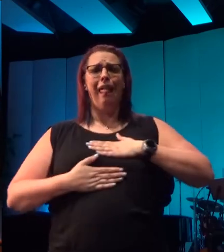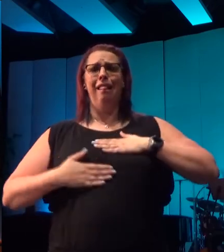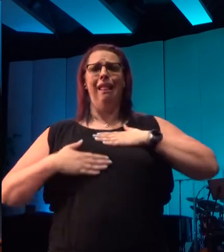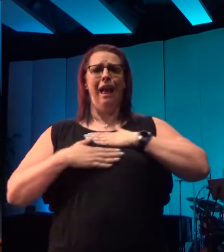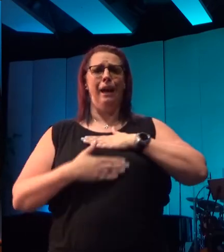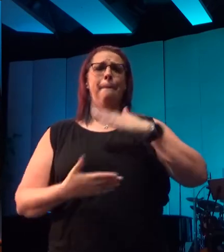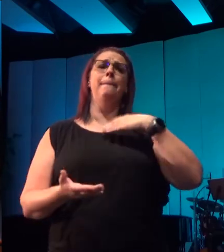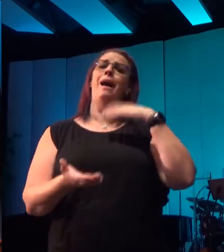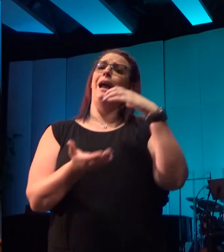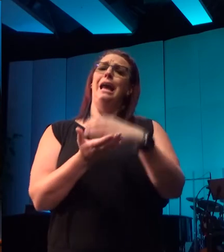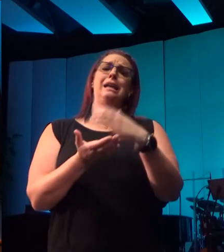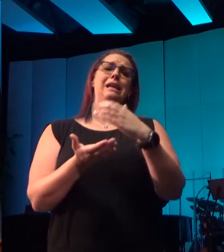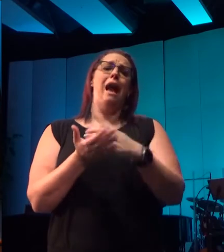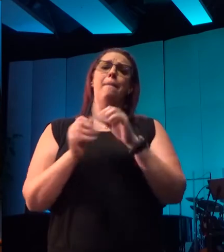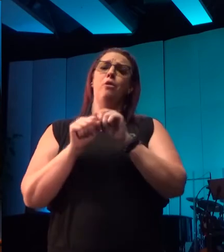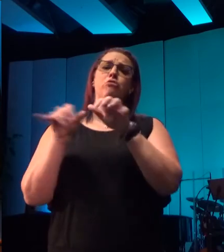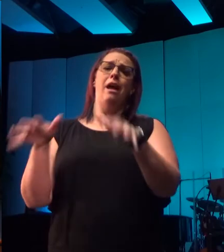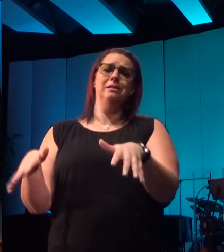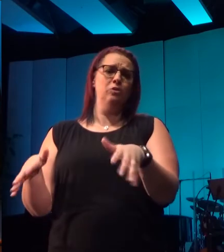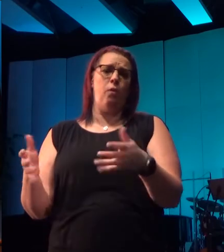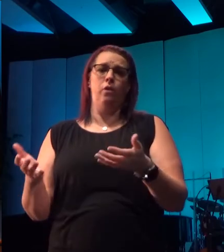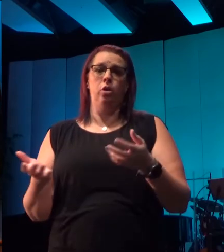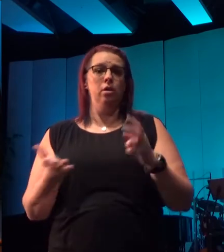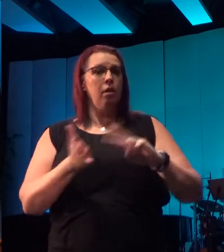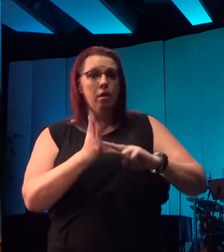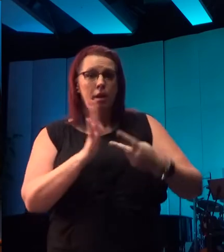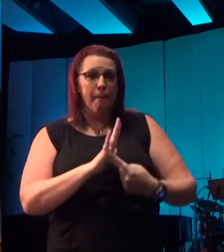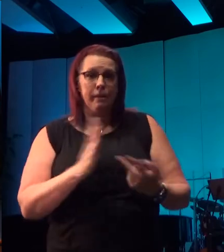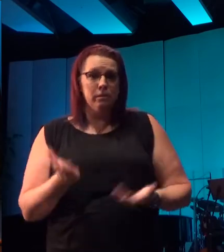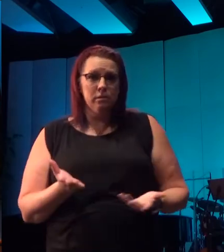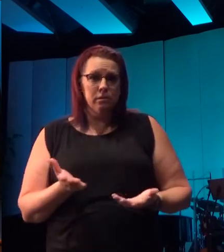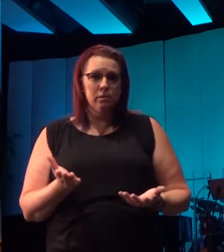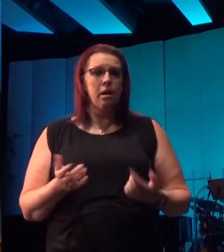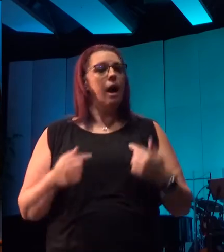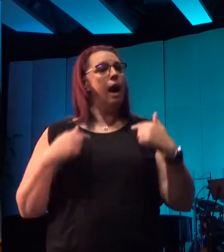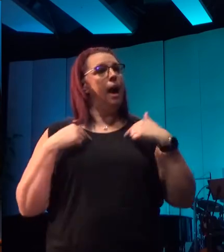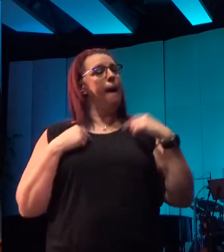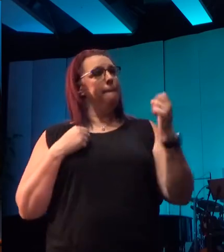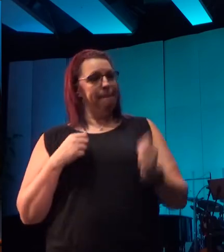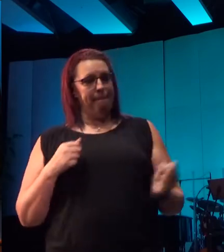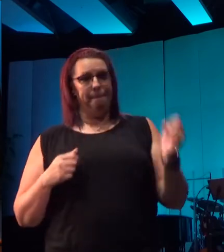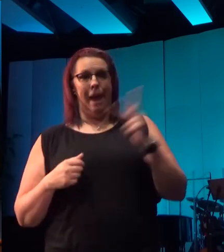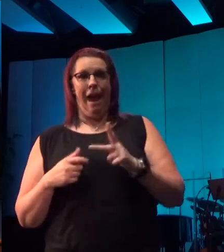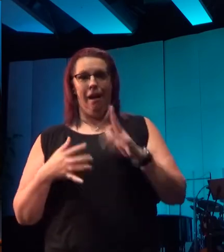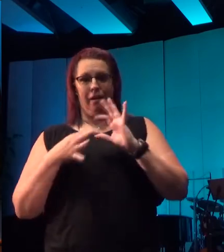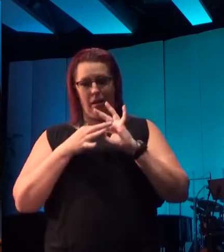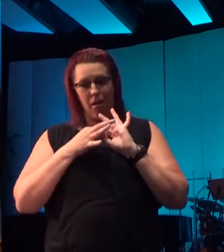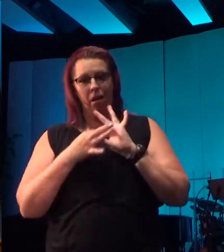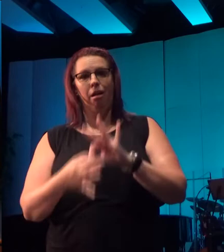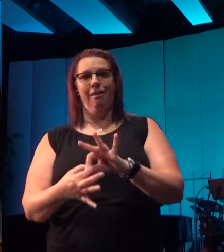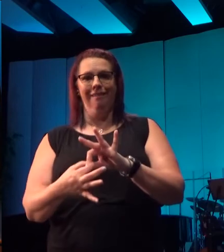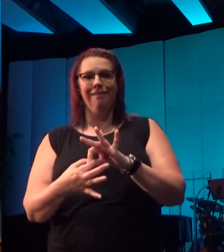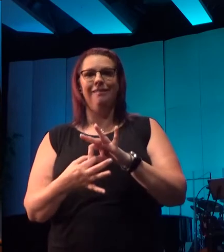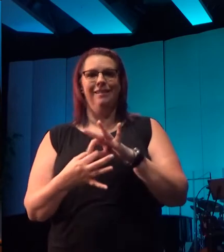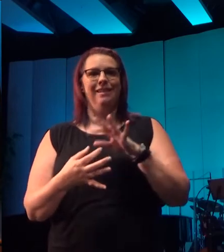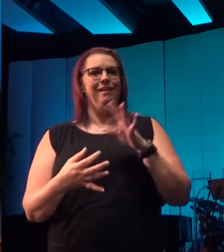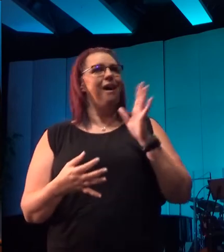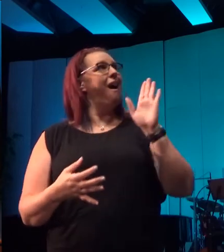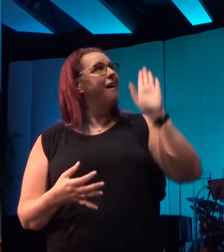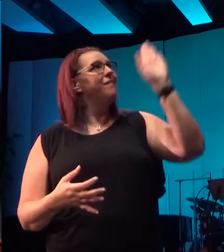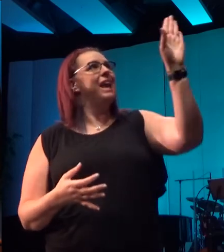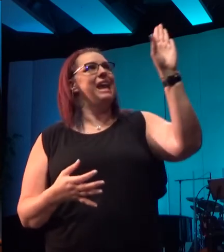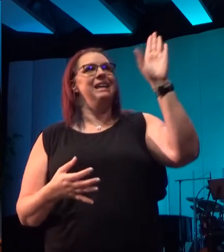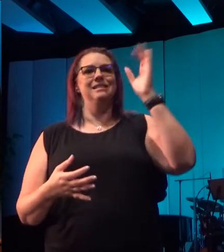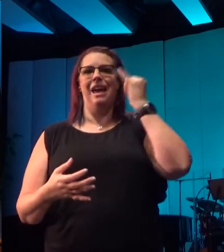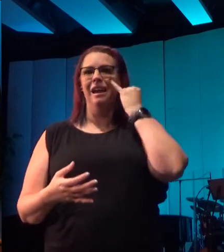over. Meaning I'm back in the flow and in alignment and connection with unlimited abundance of